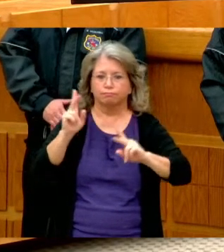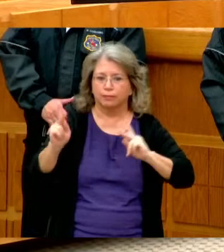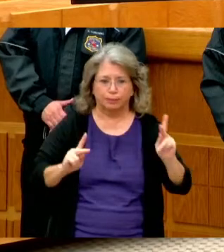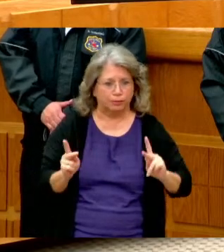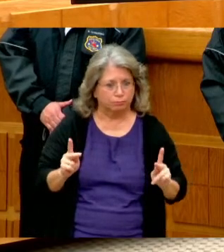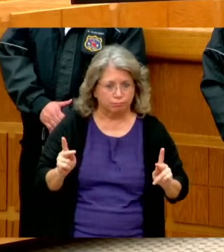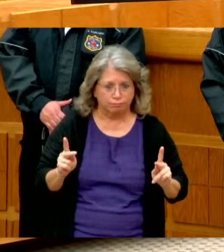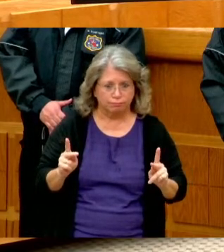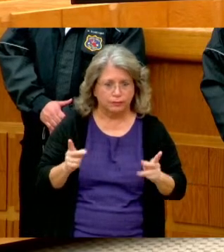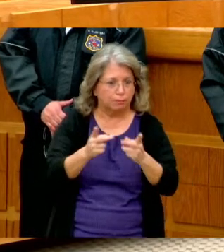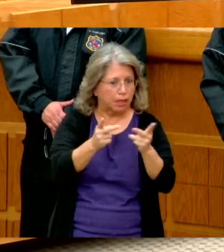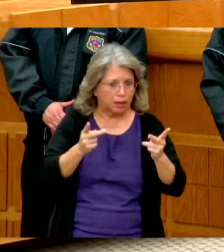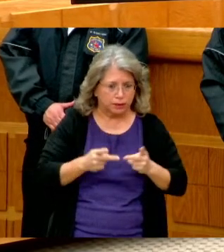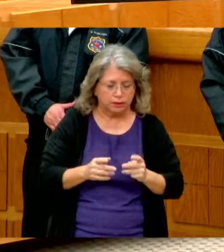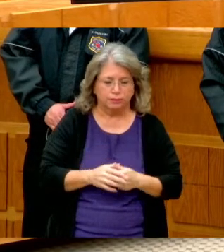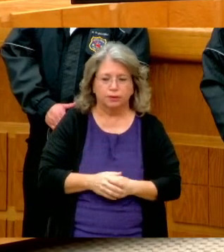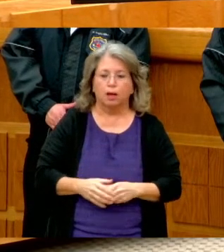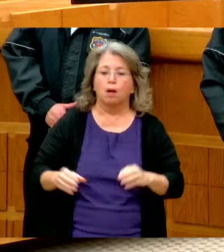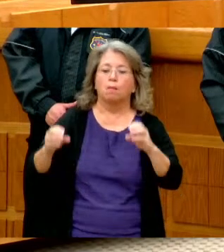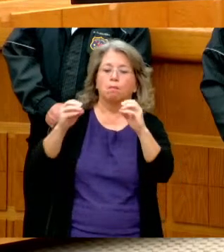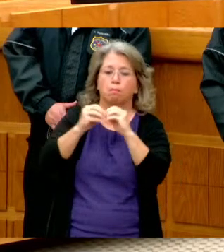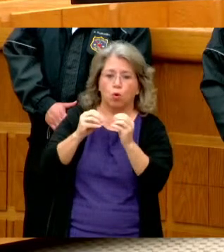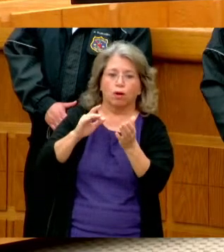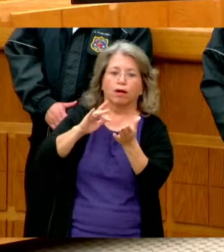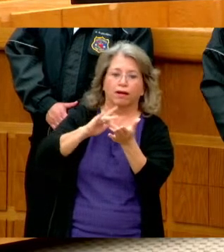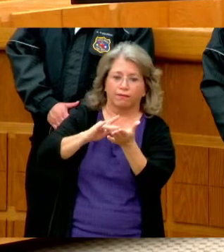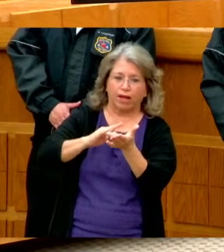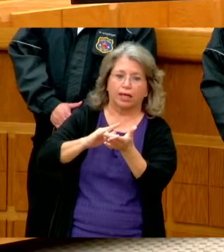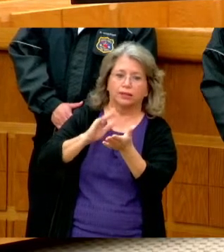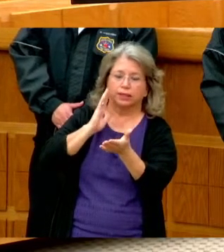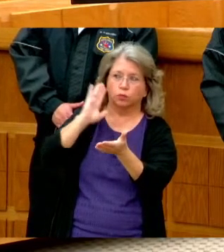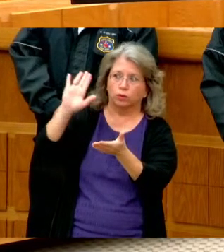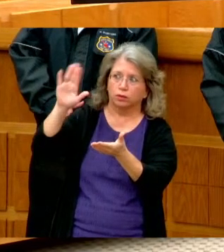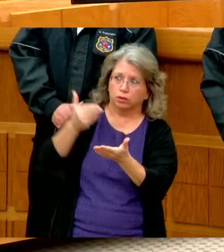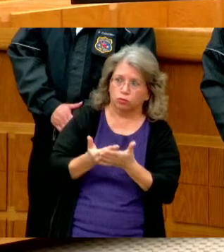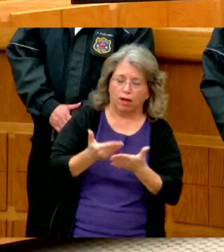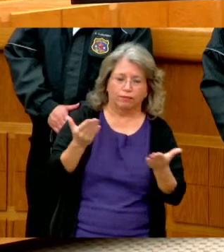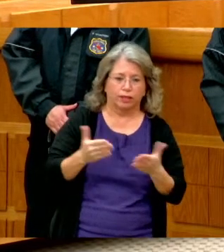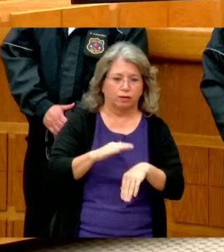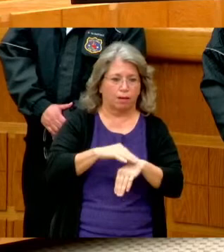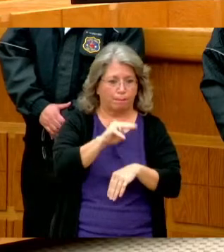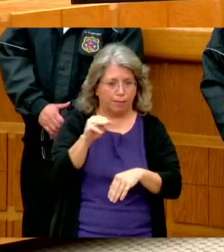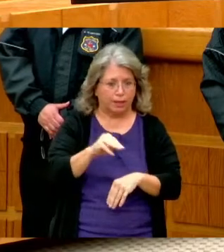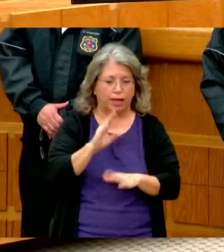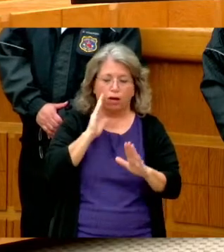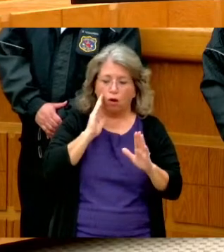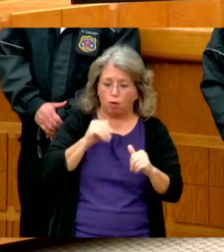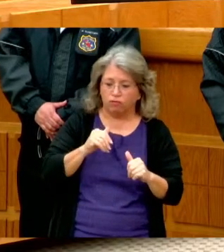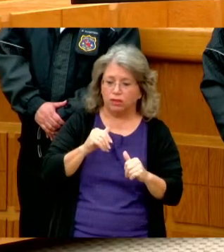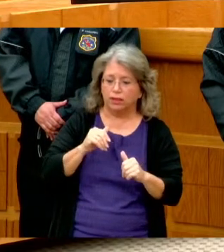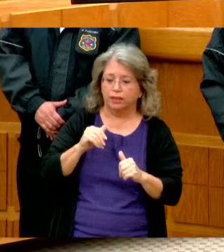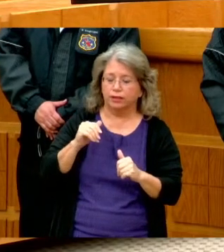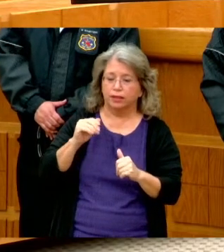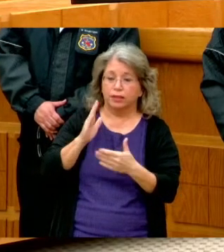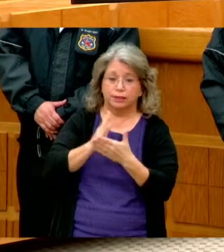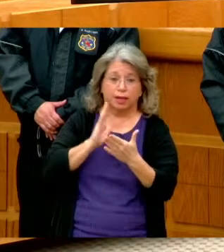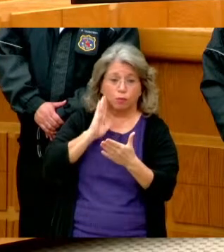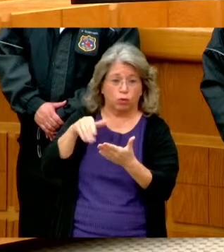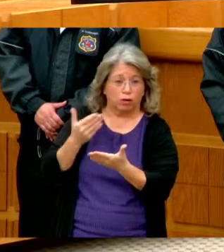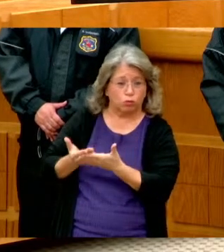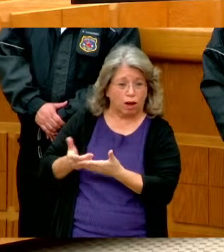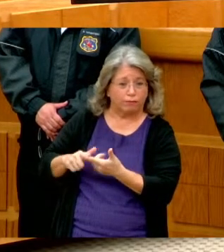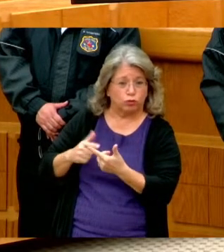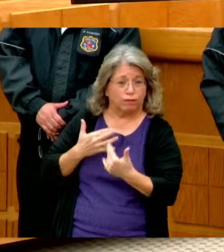and more vaccine is on its way to us on Monday, hopefully the fire department very soon, and more after that.